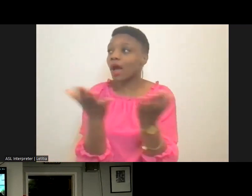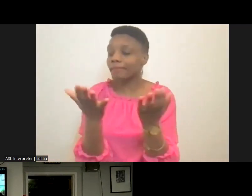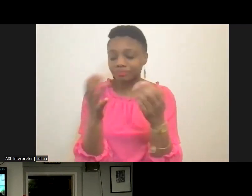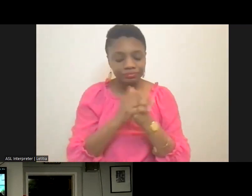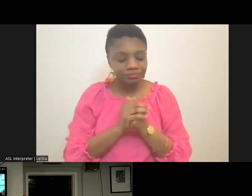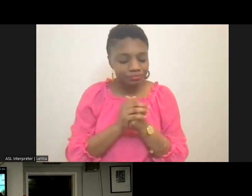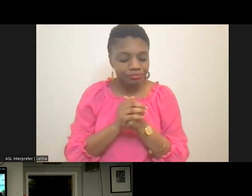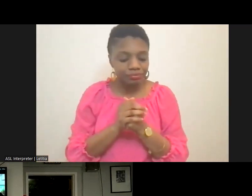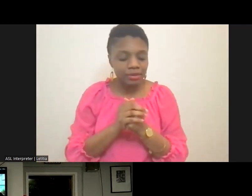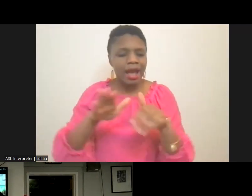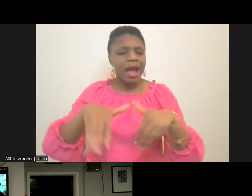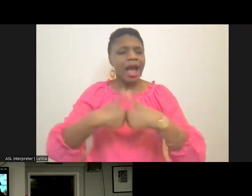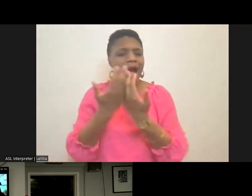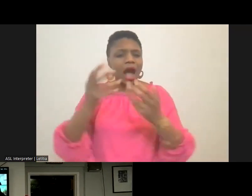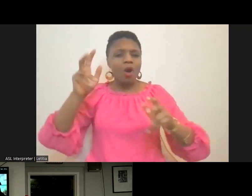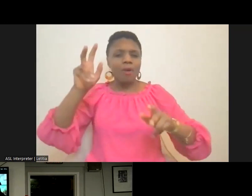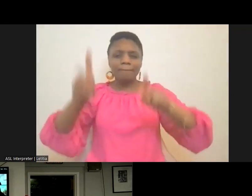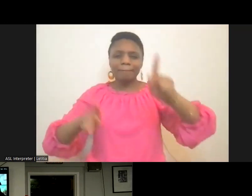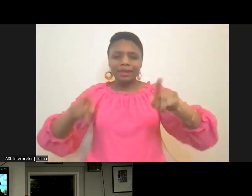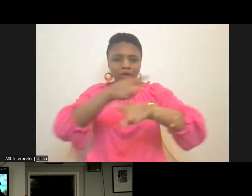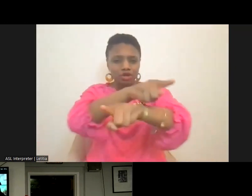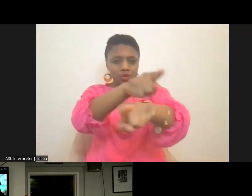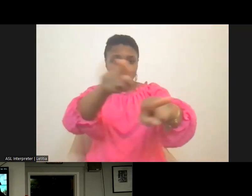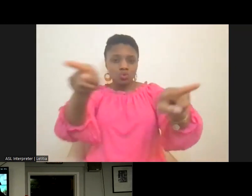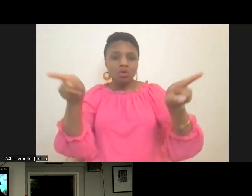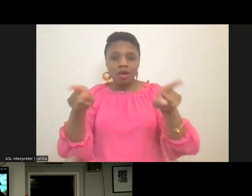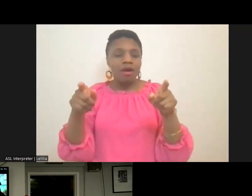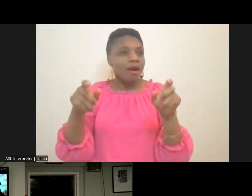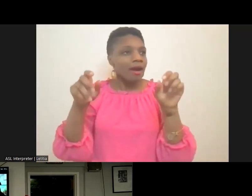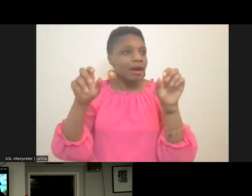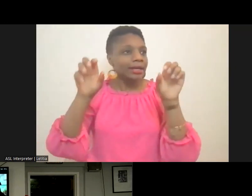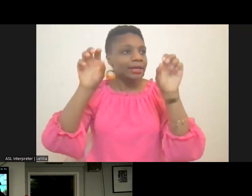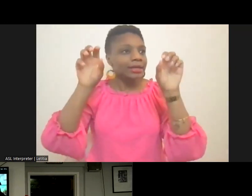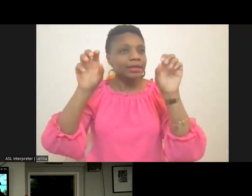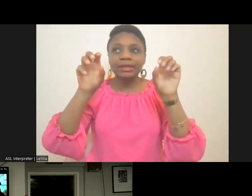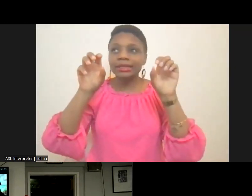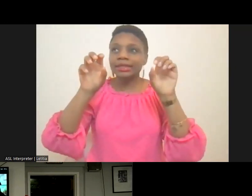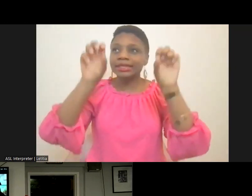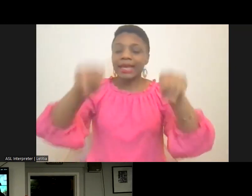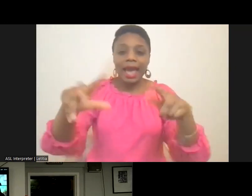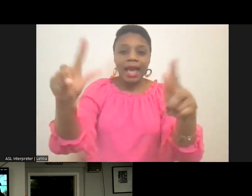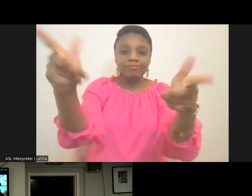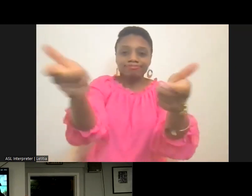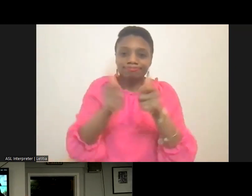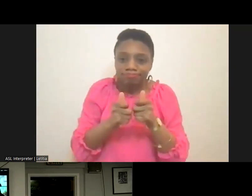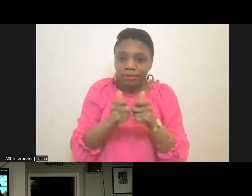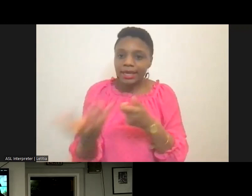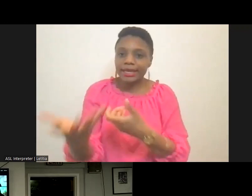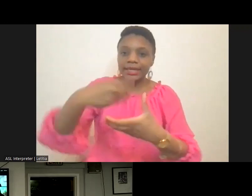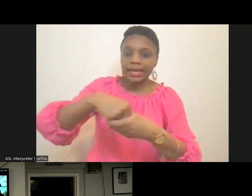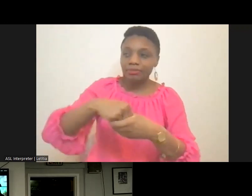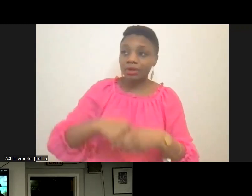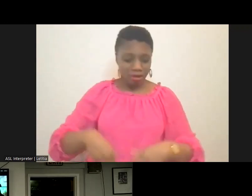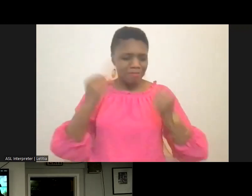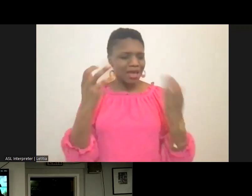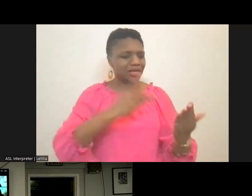the public can engage in their outreach and community engagement processes. So many of these projects and programs